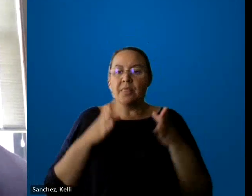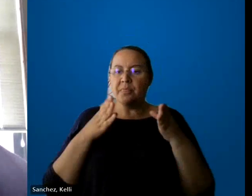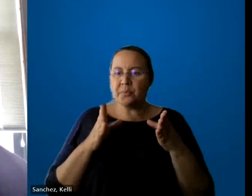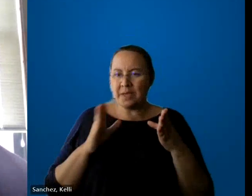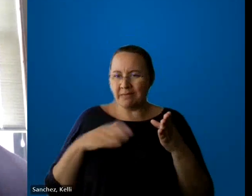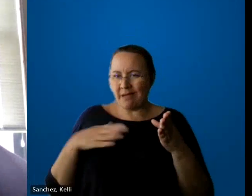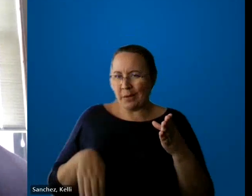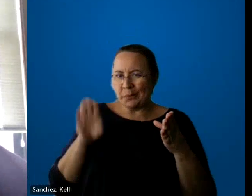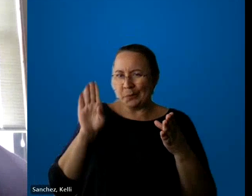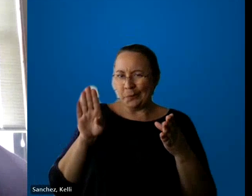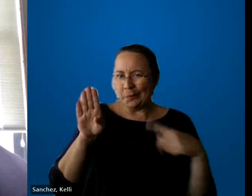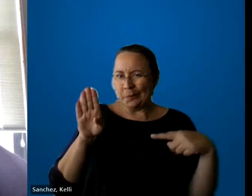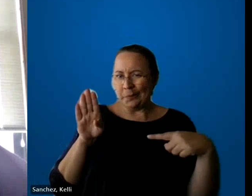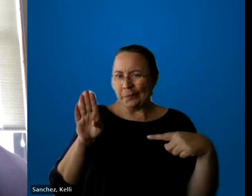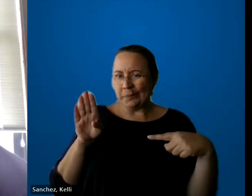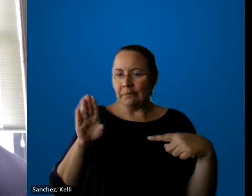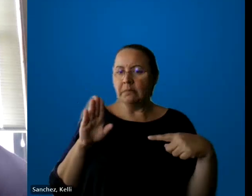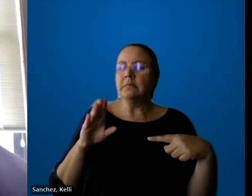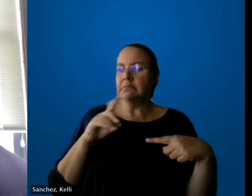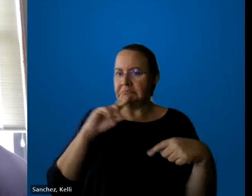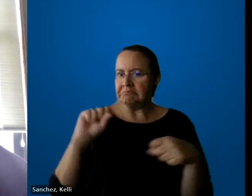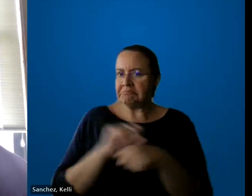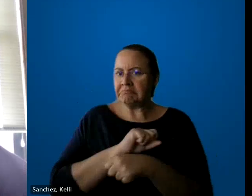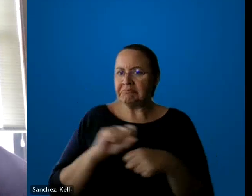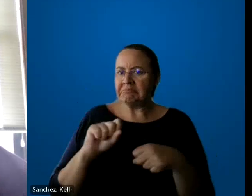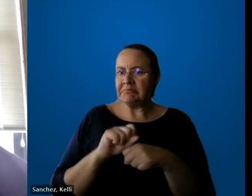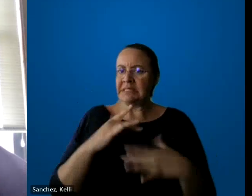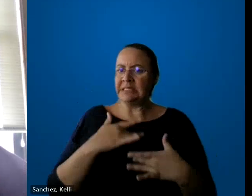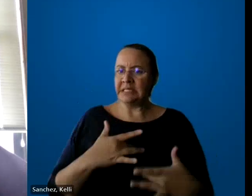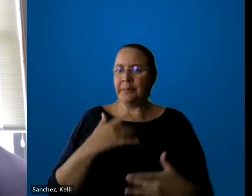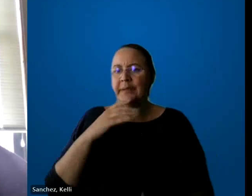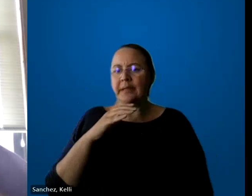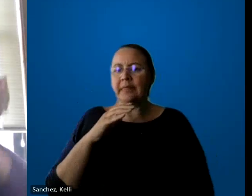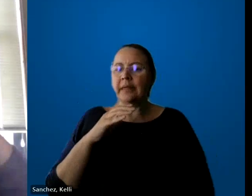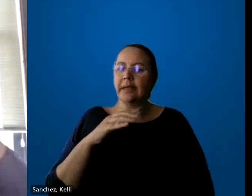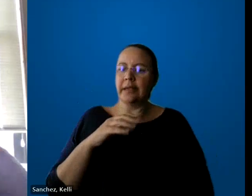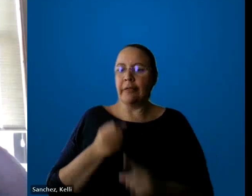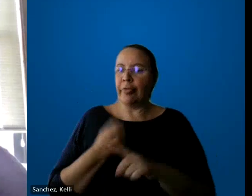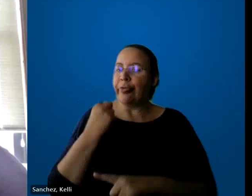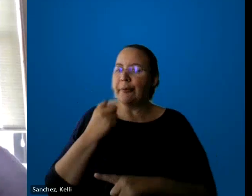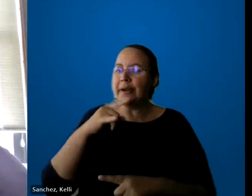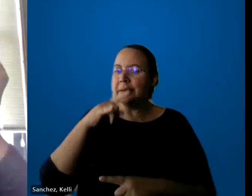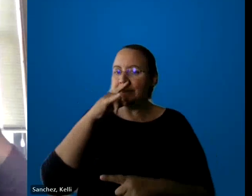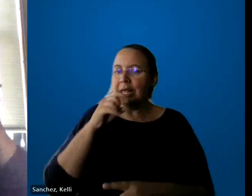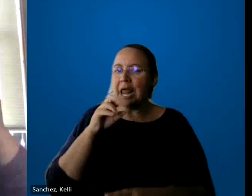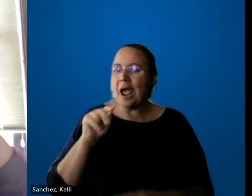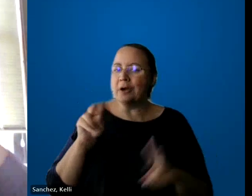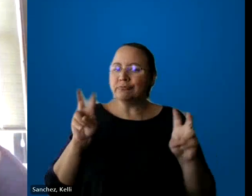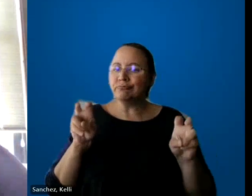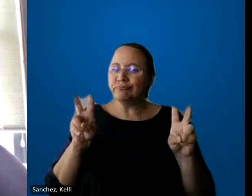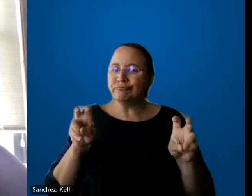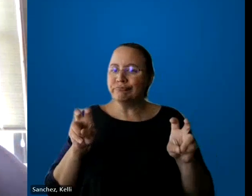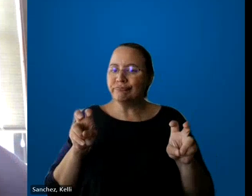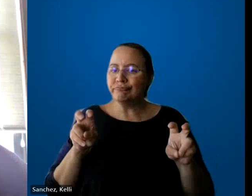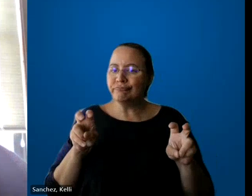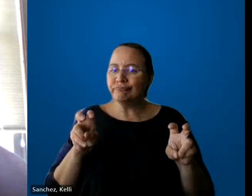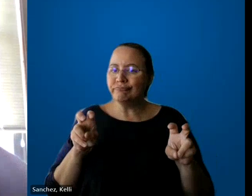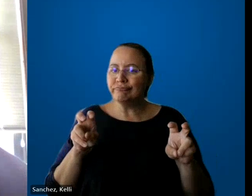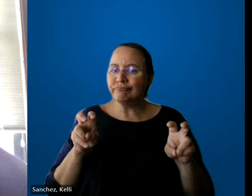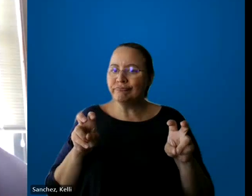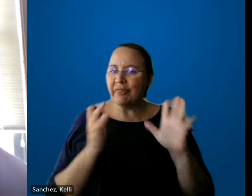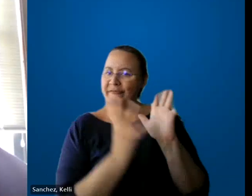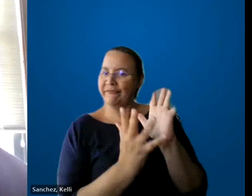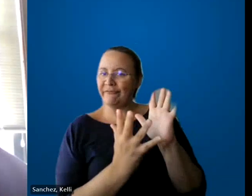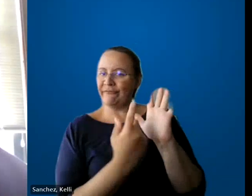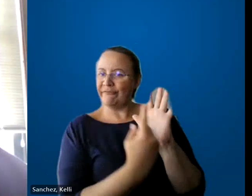up, I was definitely, tended to be the odd kid out. And it was, I definitely had both experiences